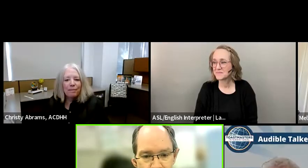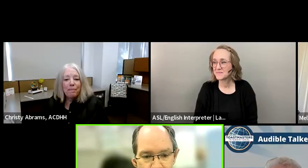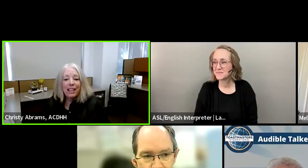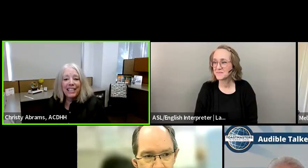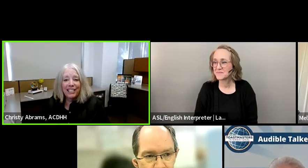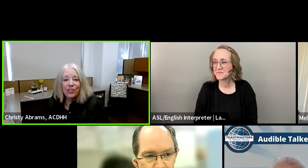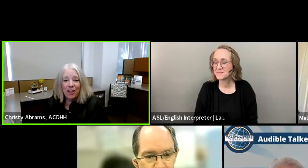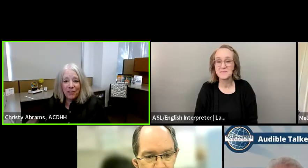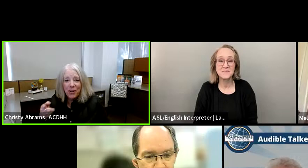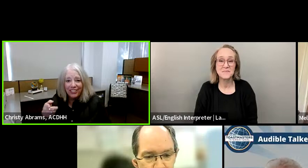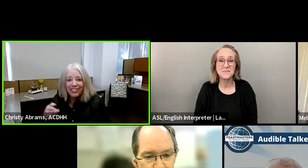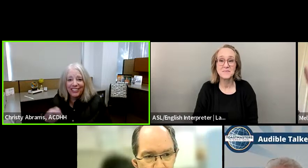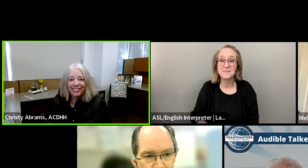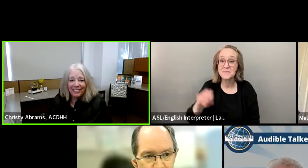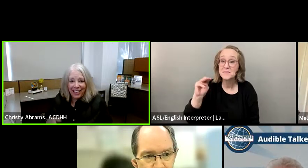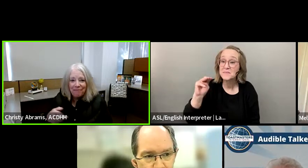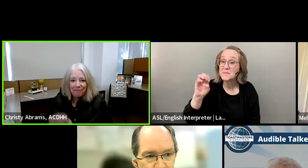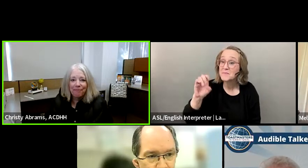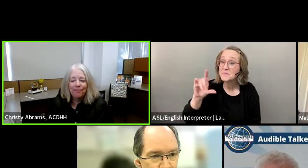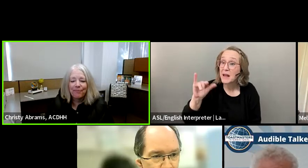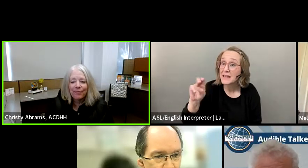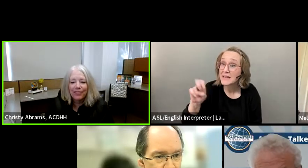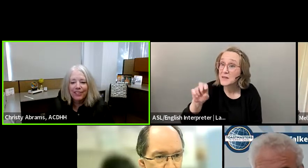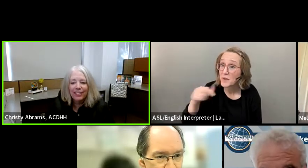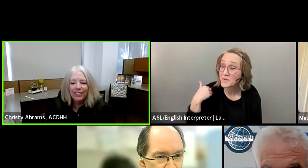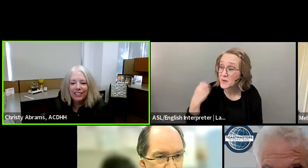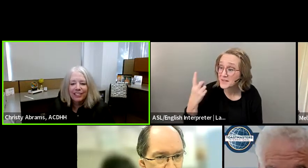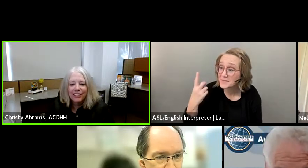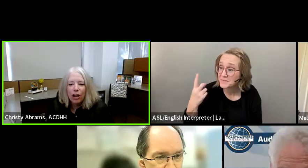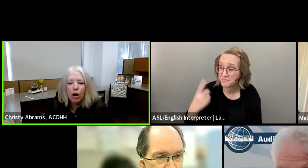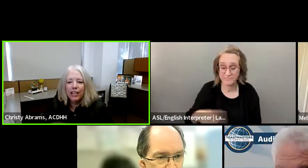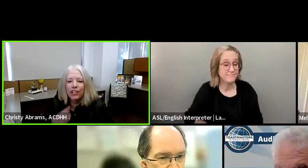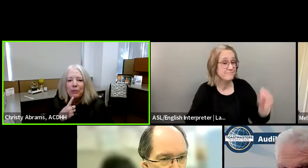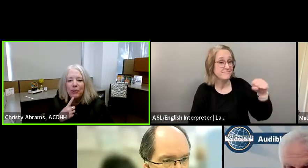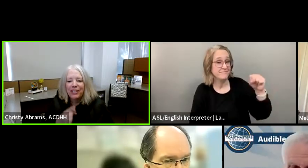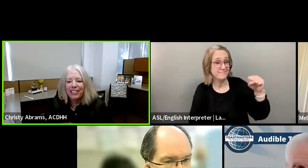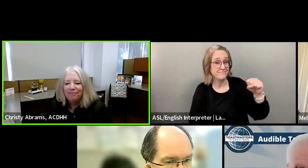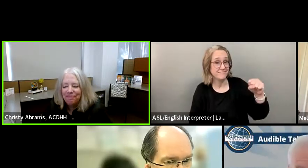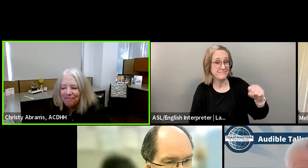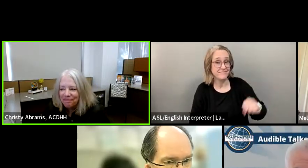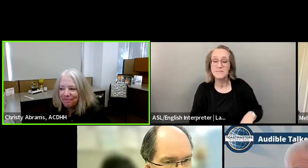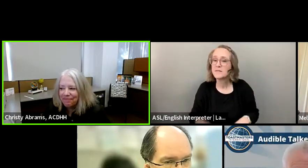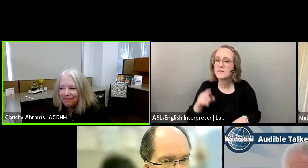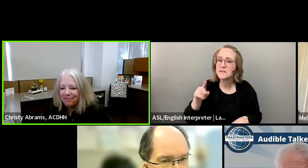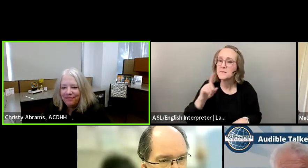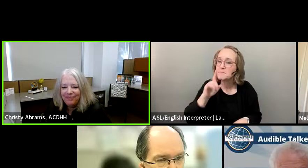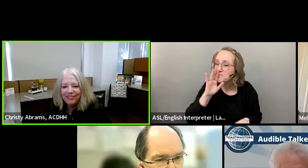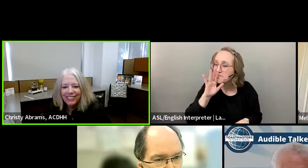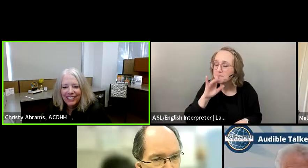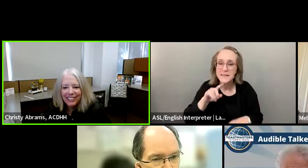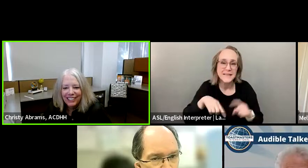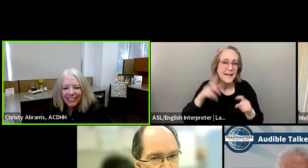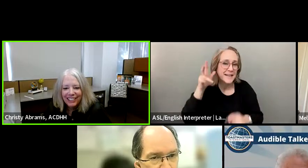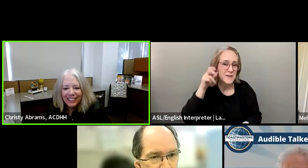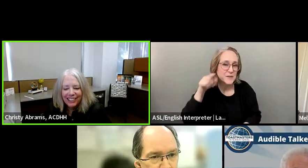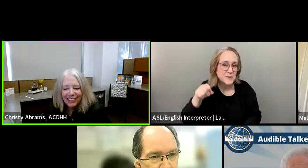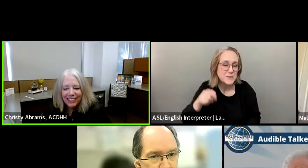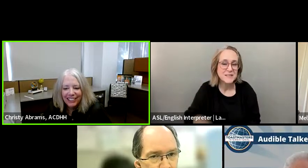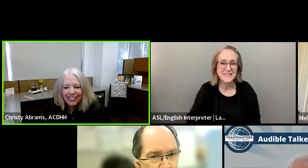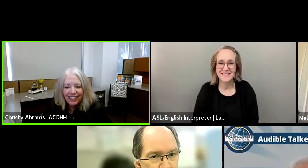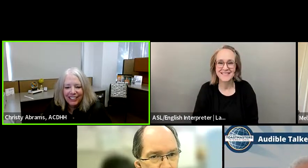Oh, and Melanie, did you have a question? Yeah. Oh, and you're muted.